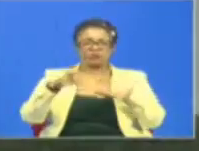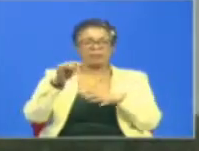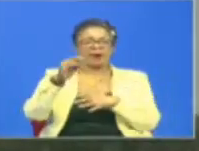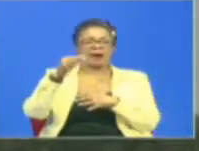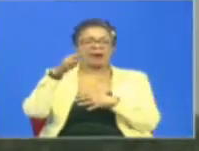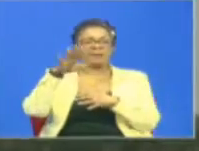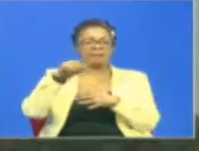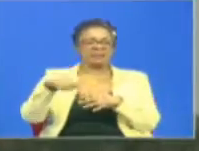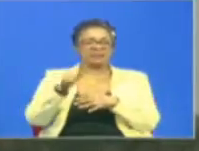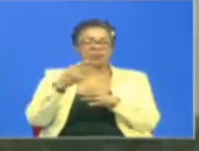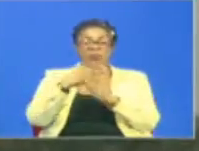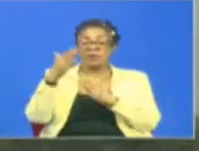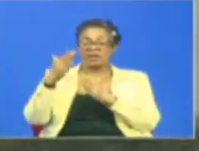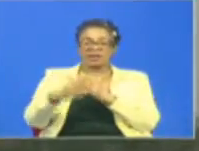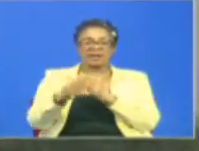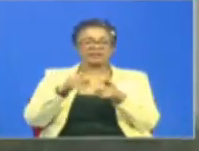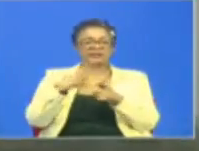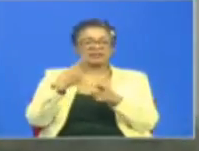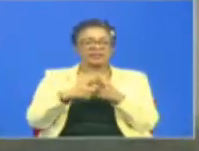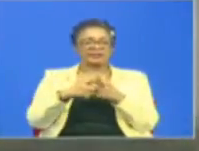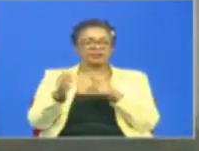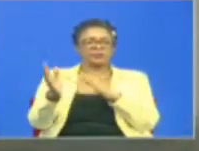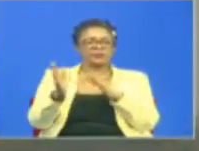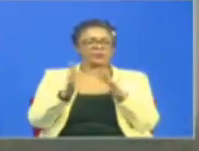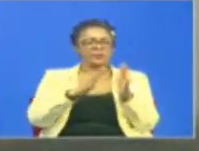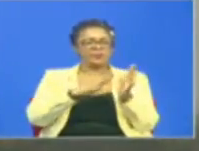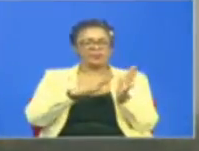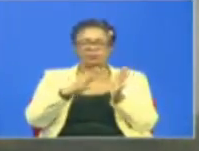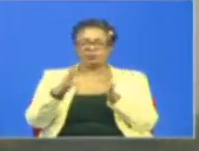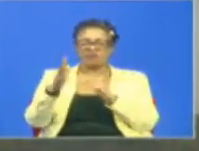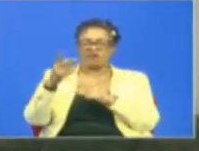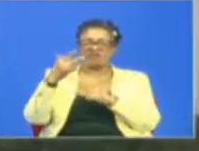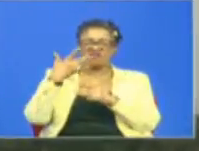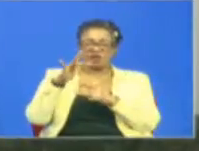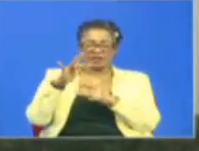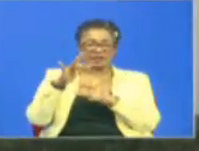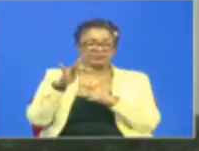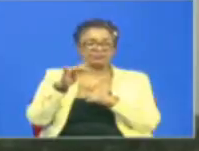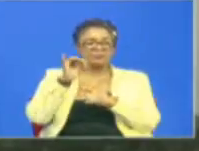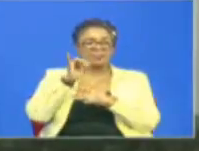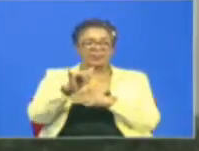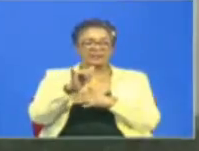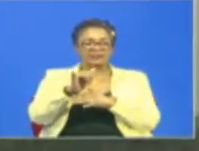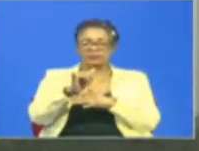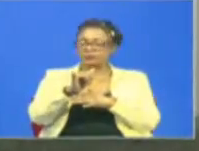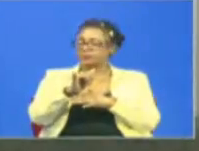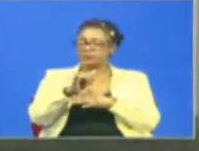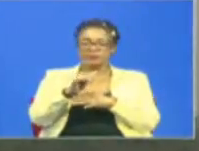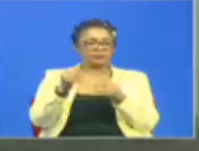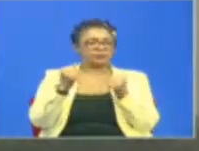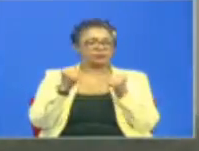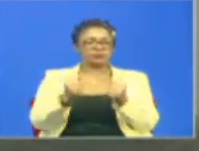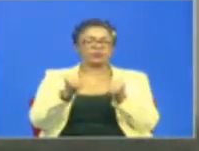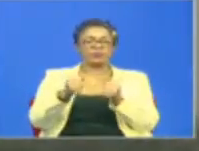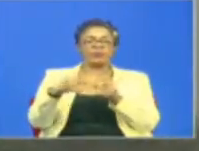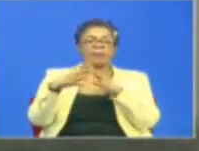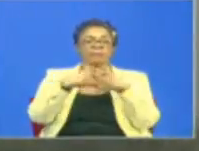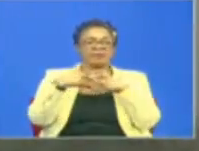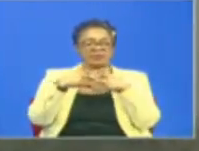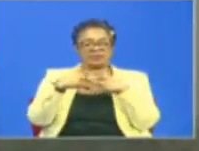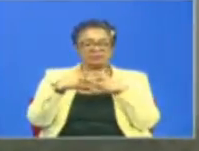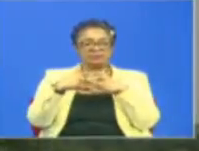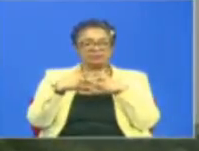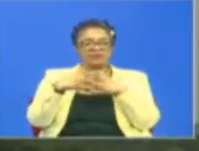the weekend as it then rumbled towards Florida, the first big test for the storm-prone U.S. state reeling from